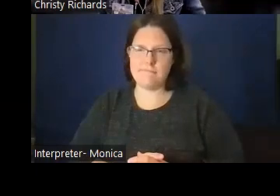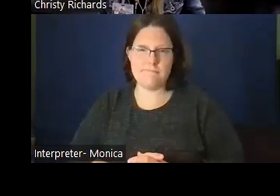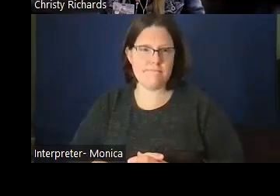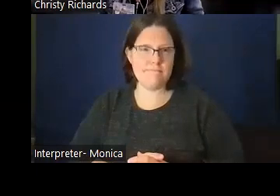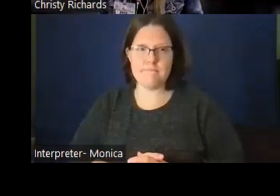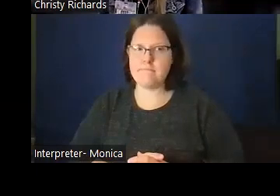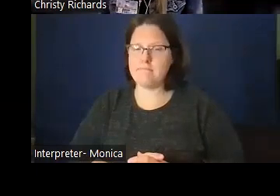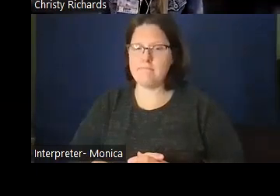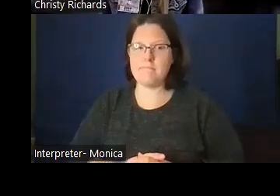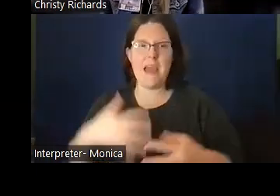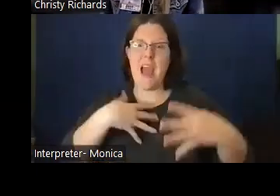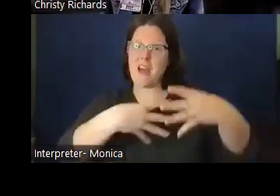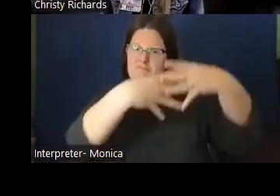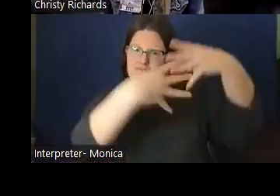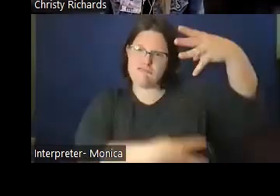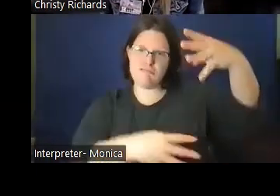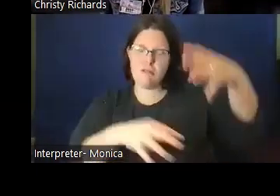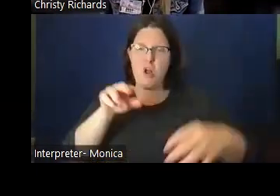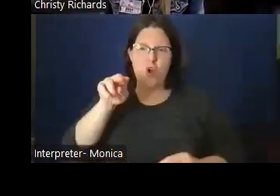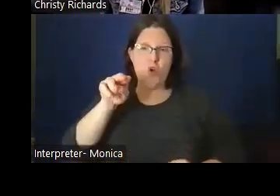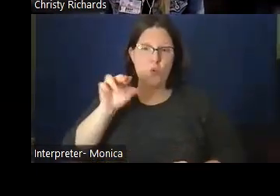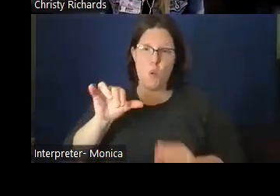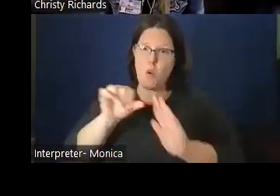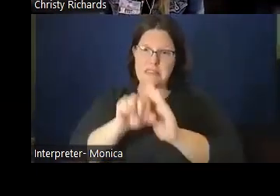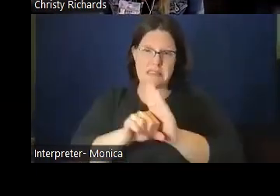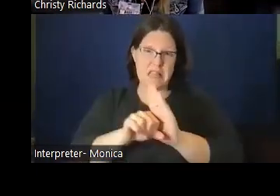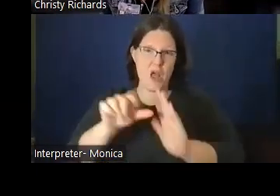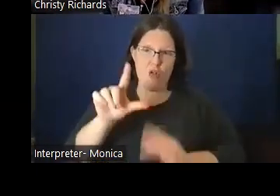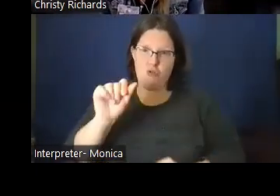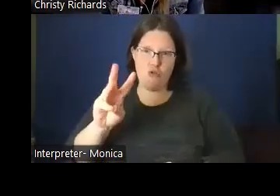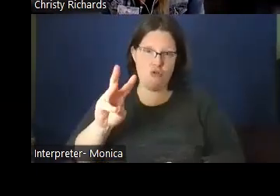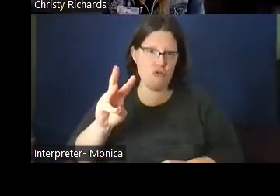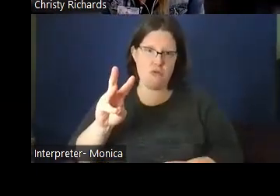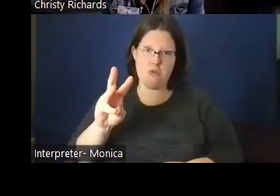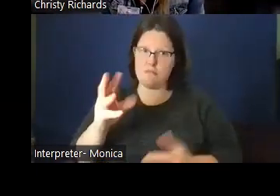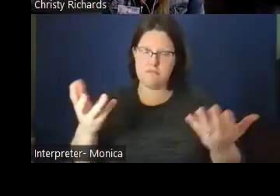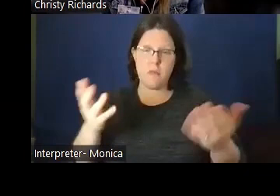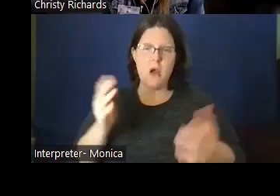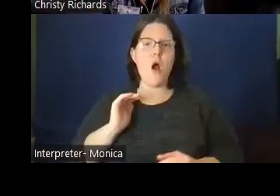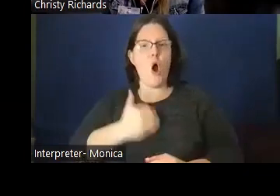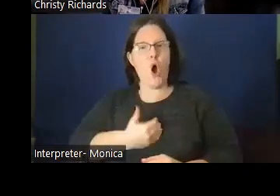There's been a slew of New York state laws around this, right? And a lot of these are very, very similar to the tobacco laws